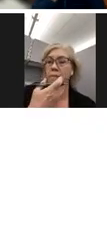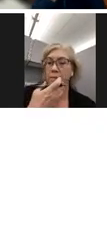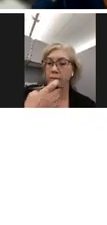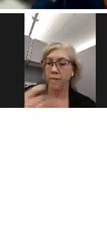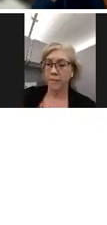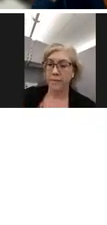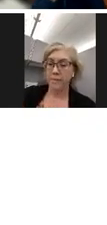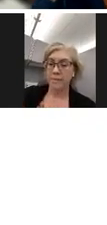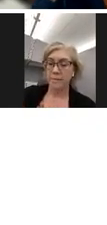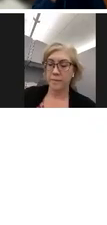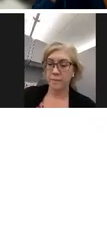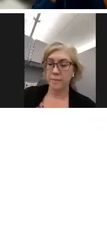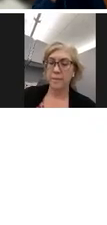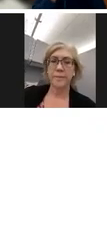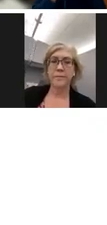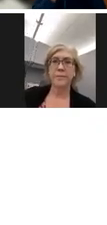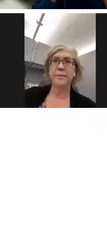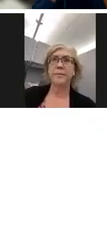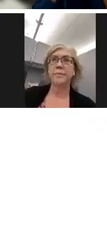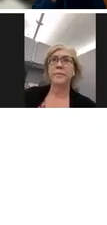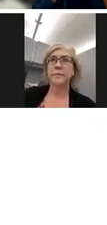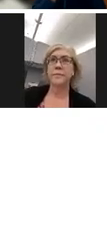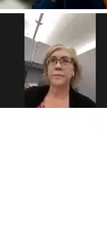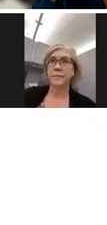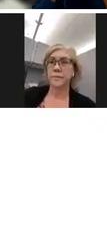justice involved. Next slide, please.